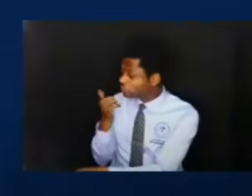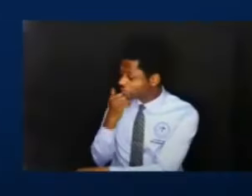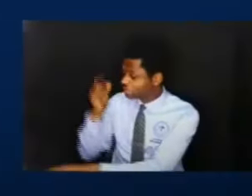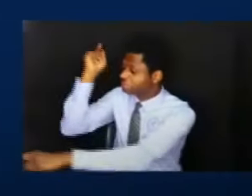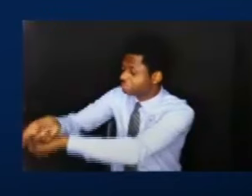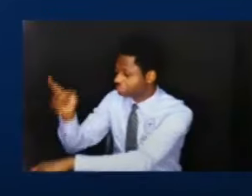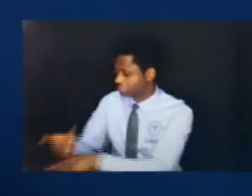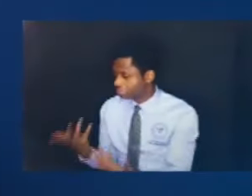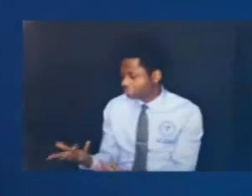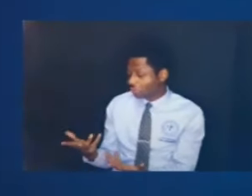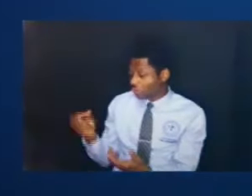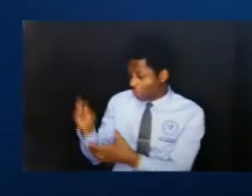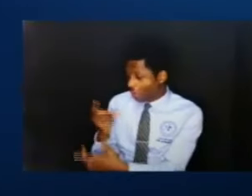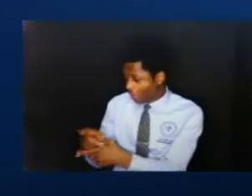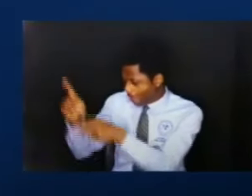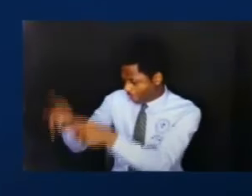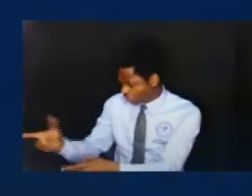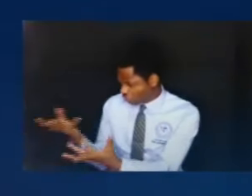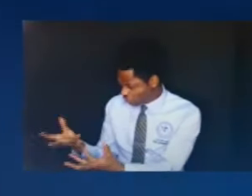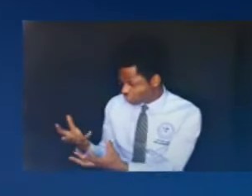didn't give in to an evil demand.